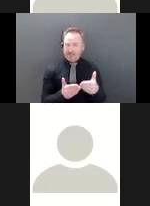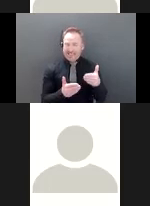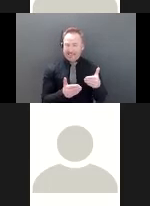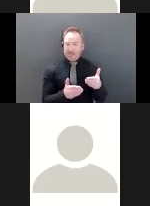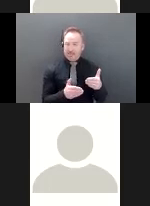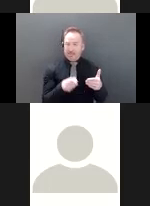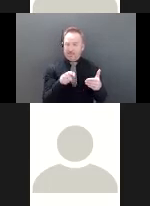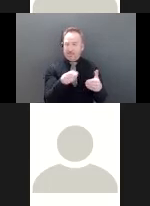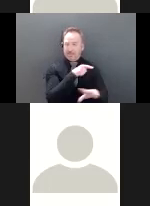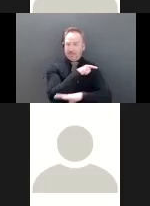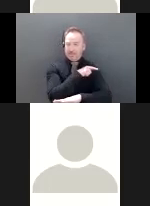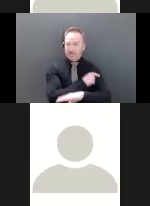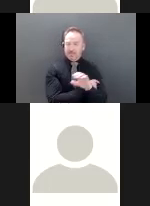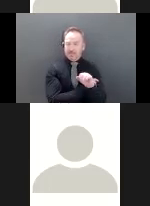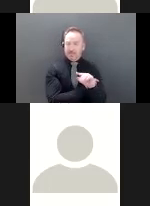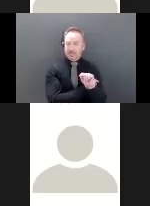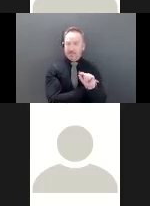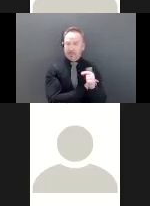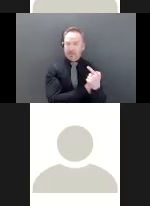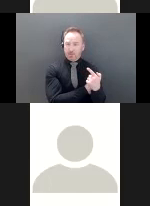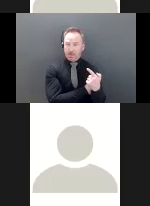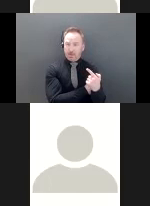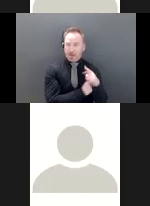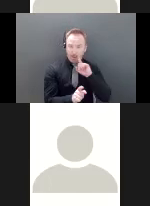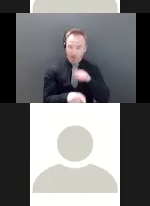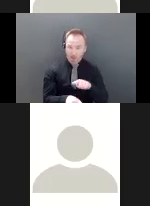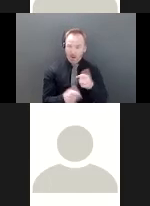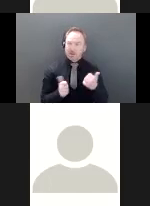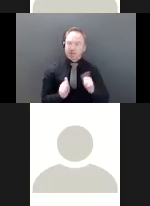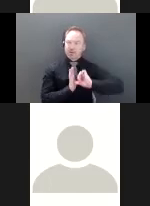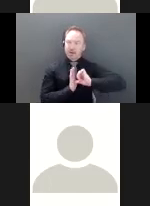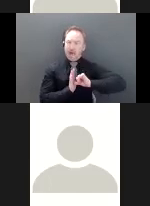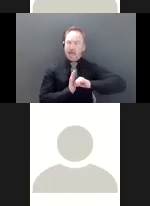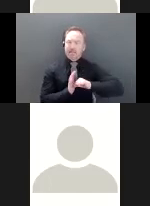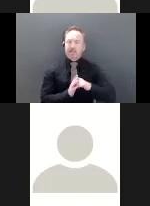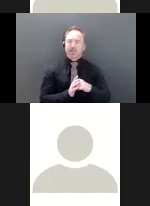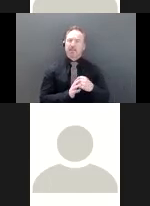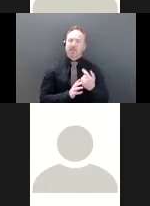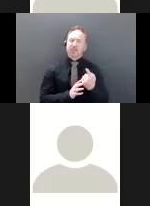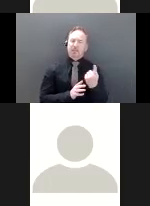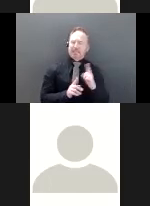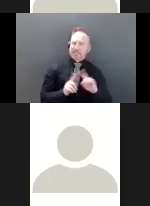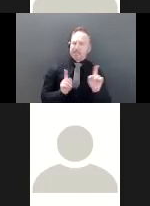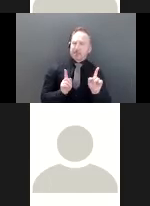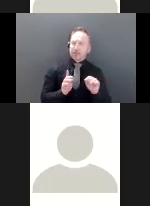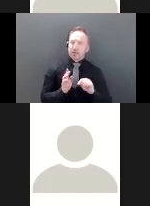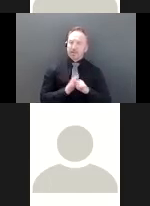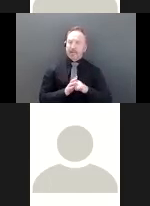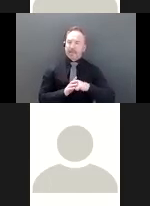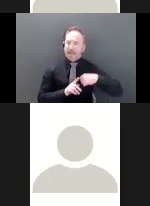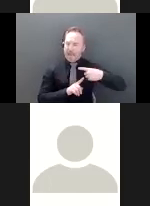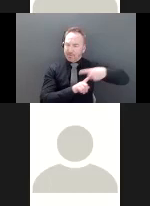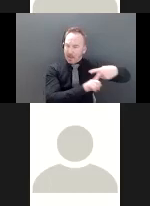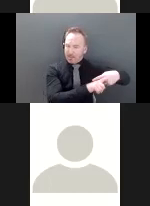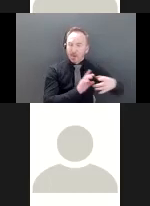is from the September 2021 report. So we're trying to highlight something different that's of note in each femicide